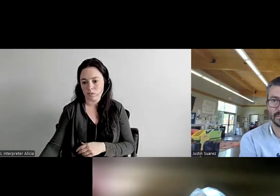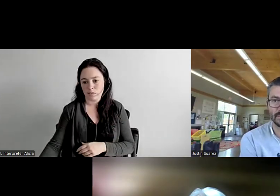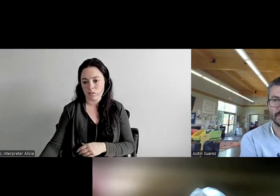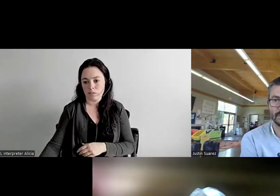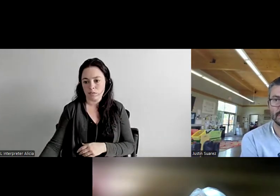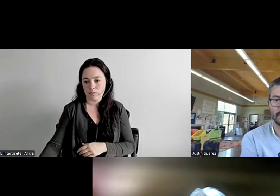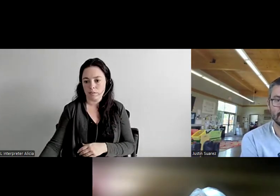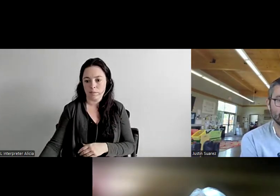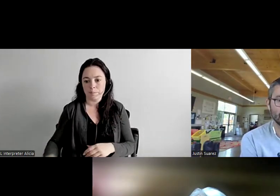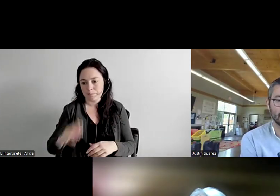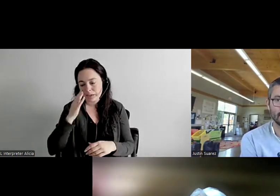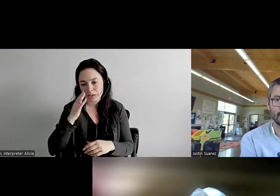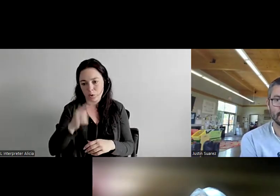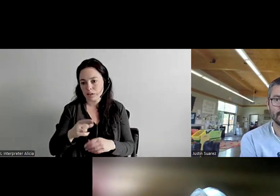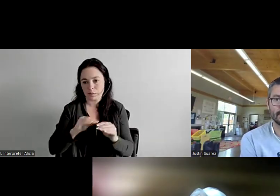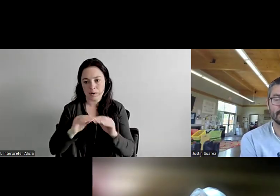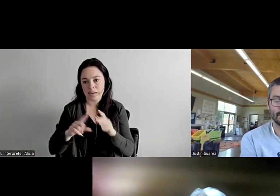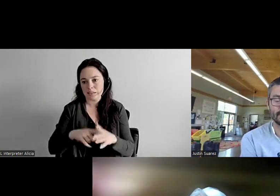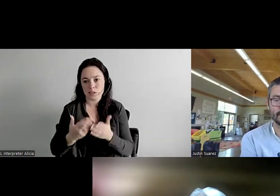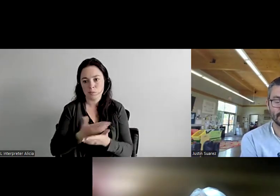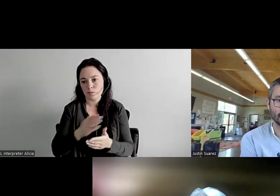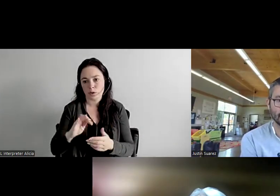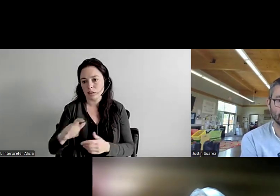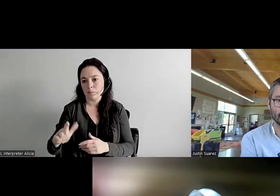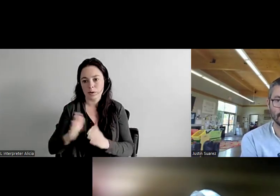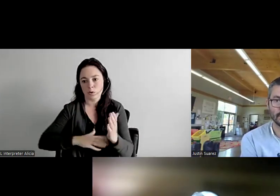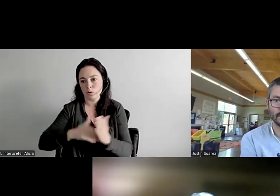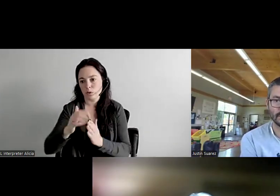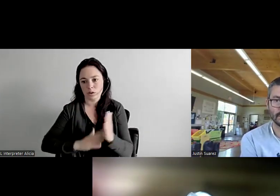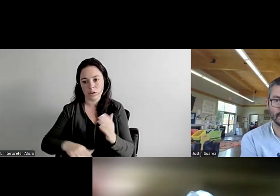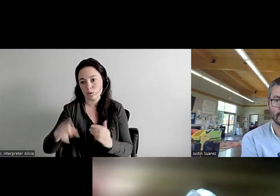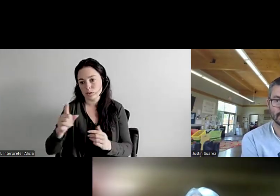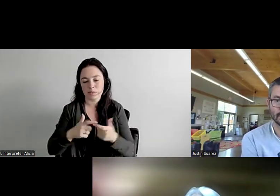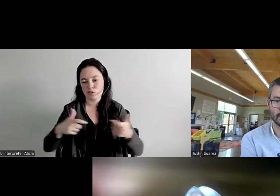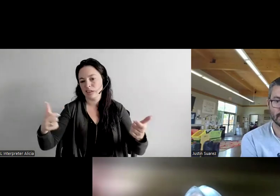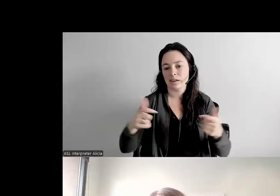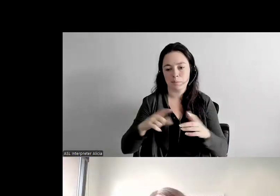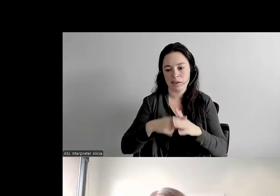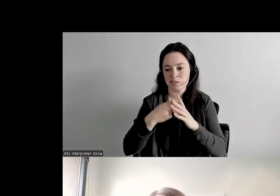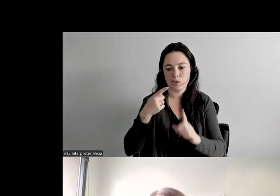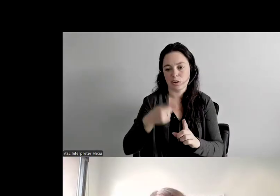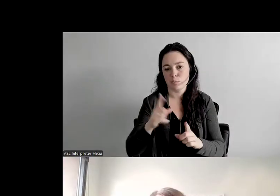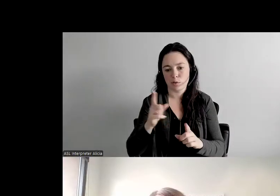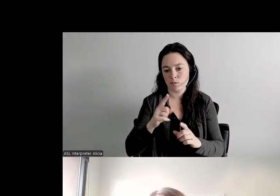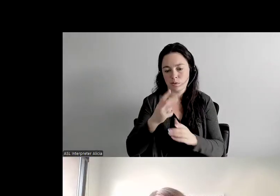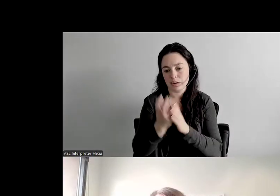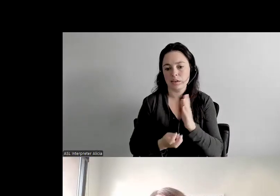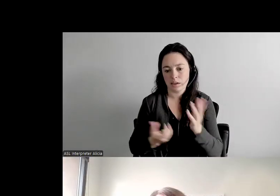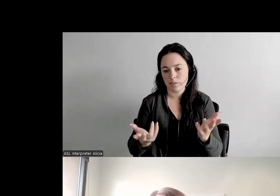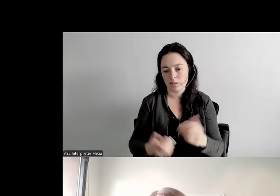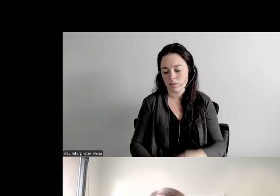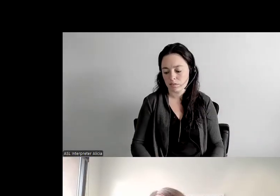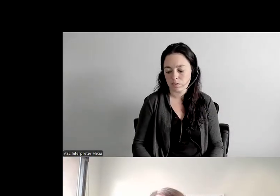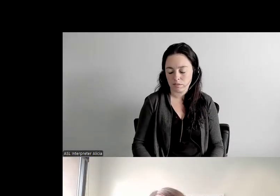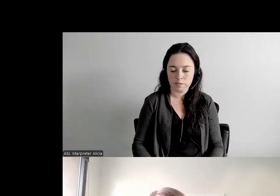starts before the mural even goes up is kind of a big starting point for where we can dive in with that, I think. Yeah.